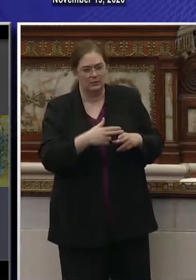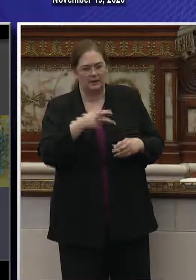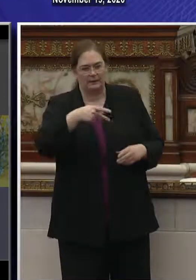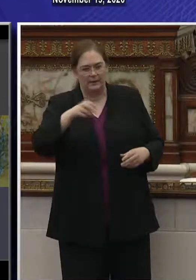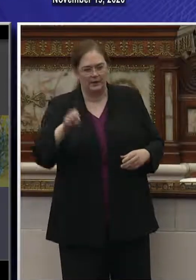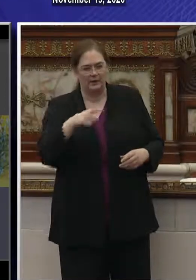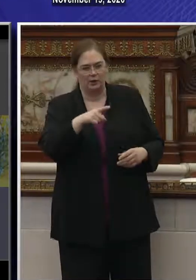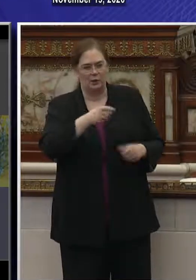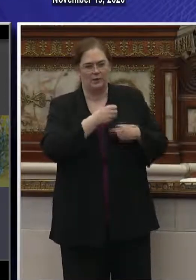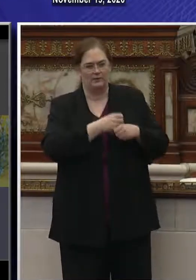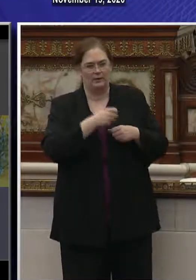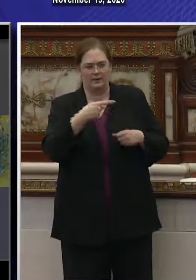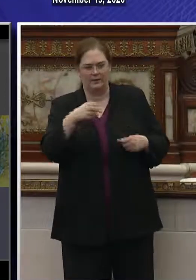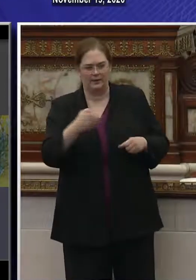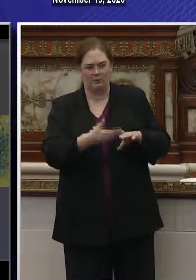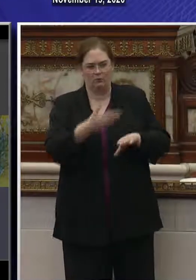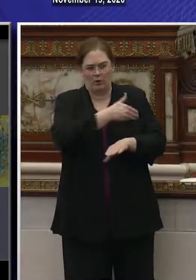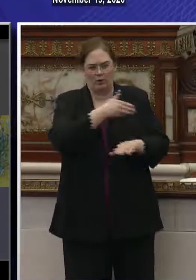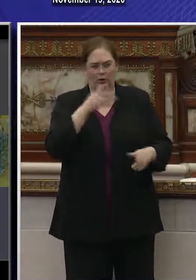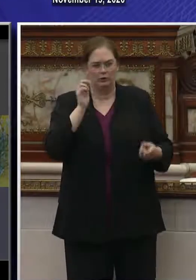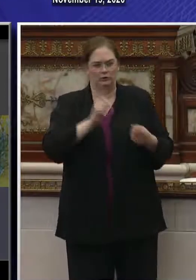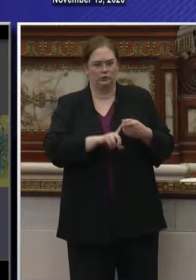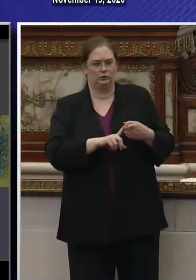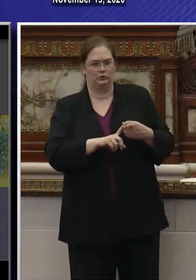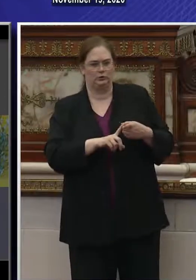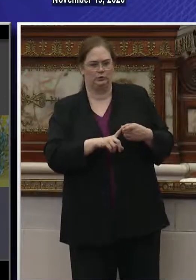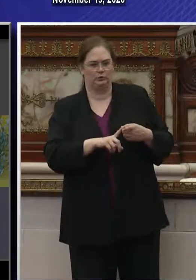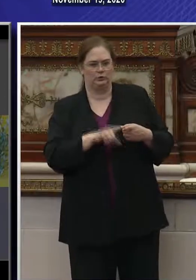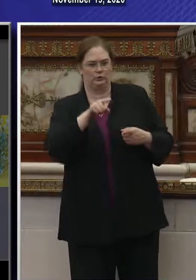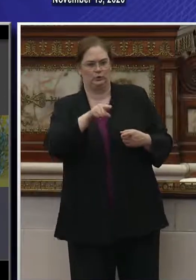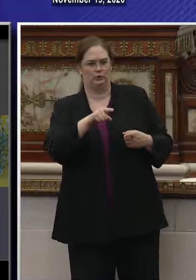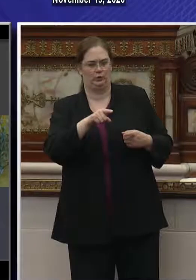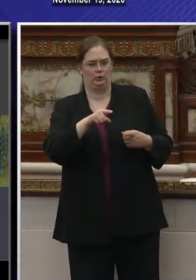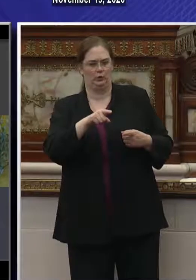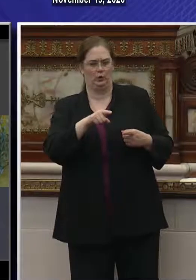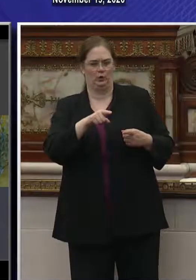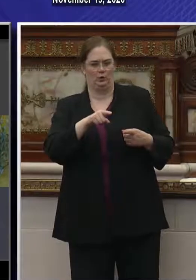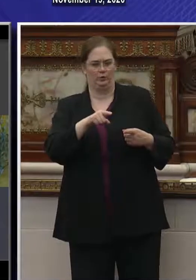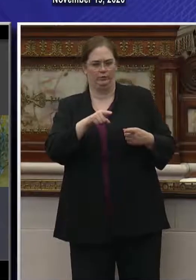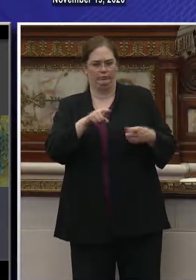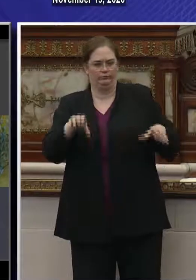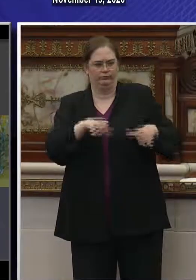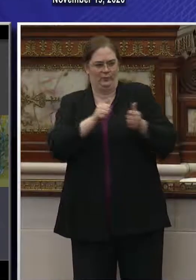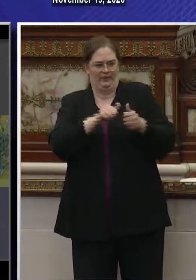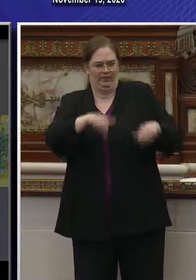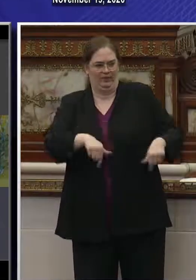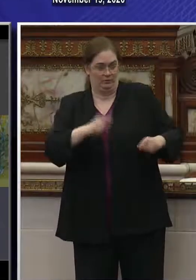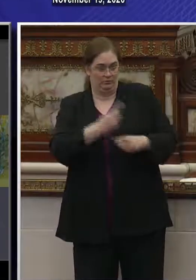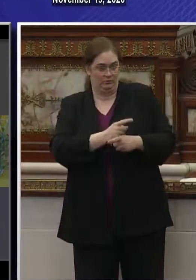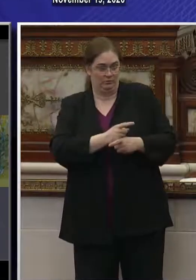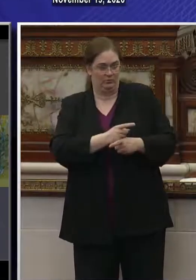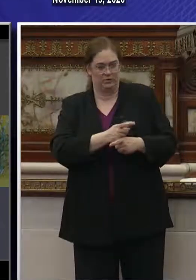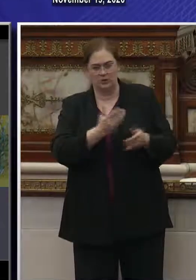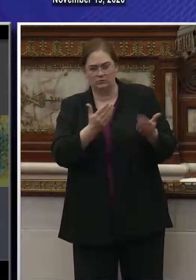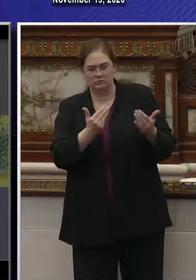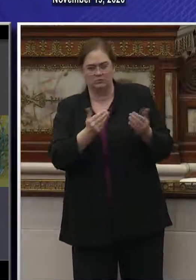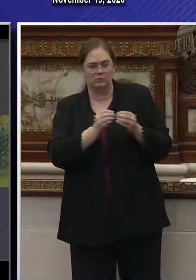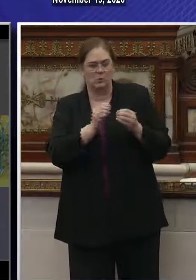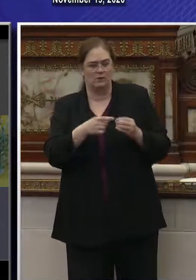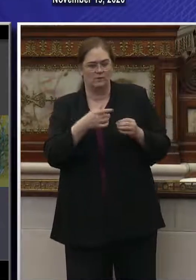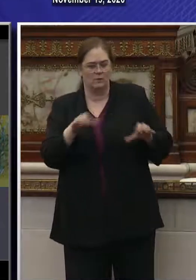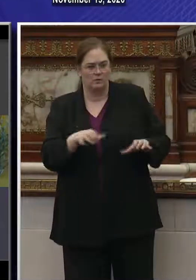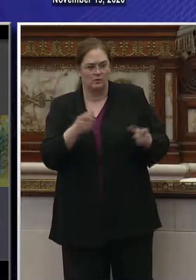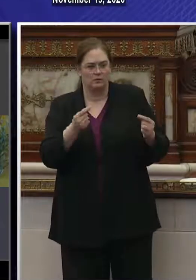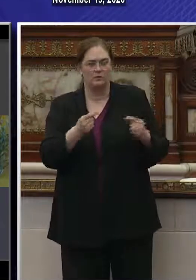You had manufactured PPE prior to your vaccination efforts. Could you expand a little bit more on those